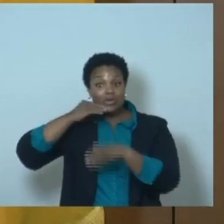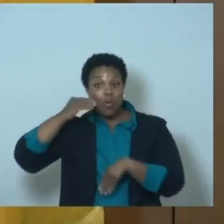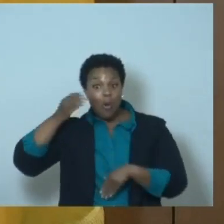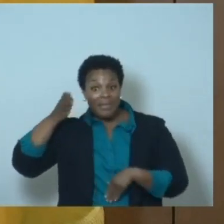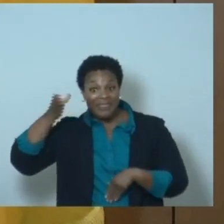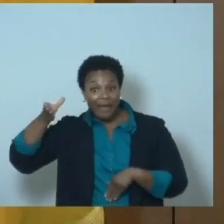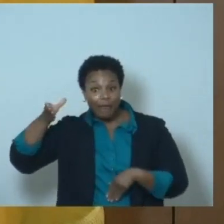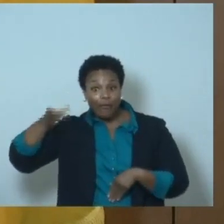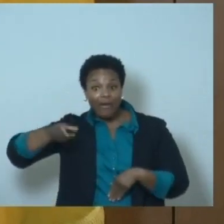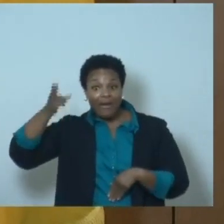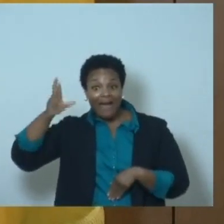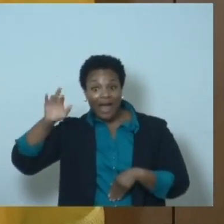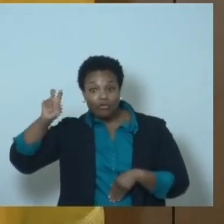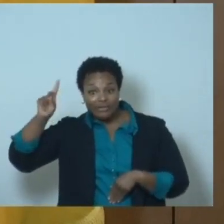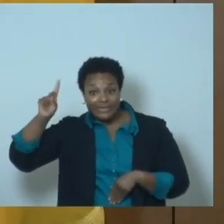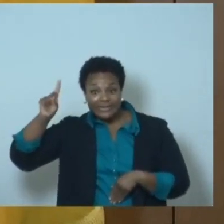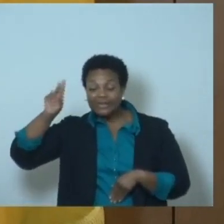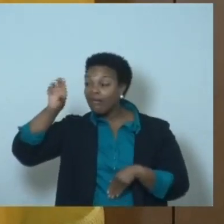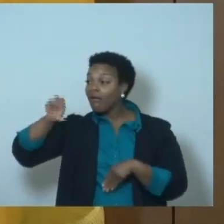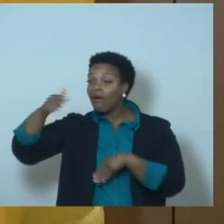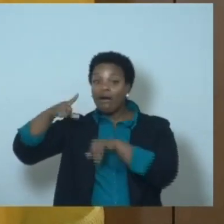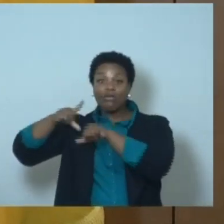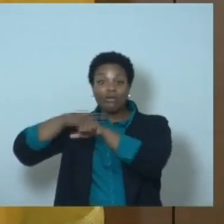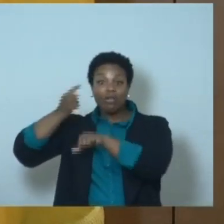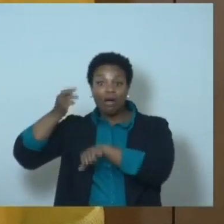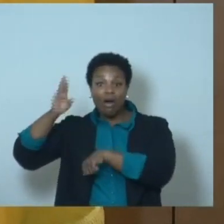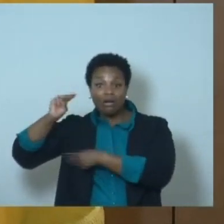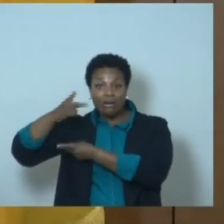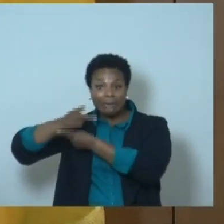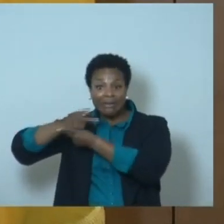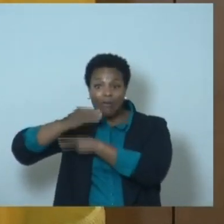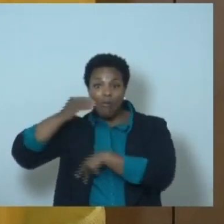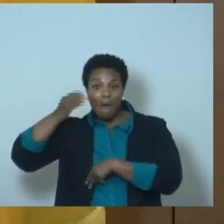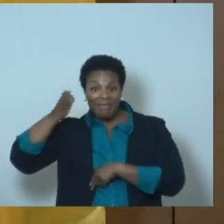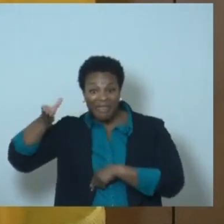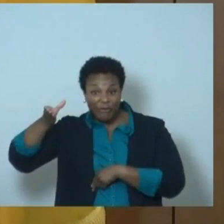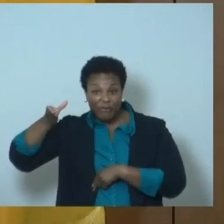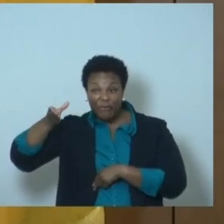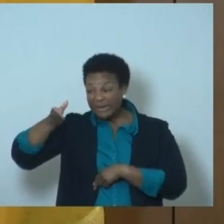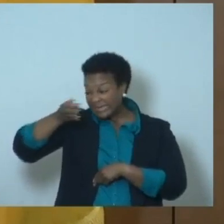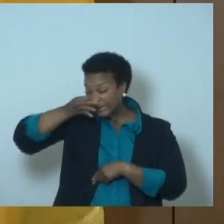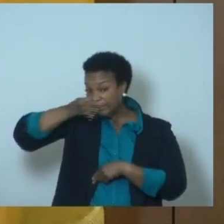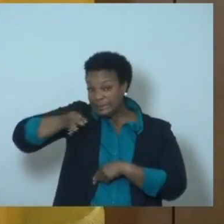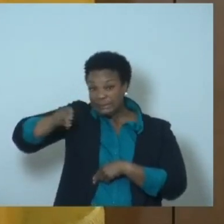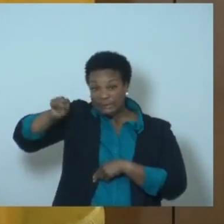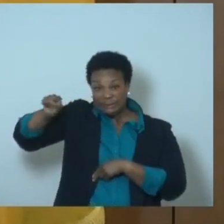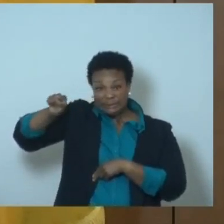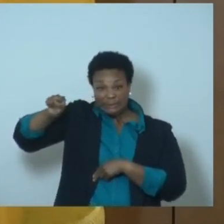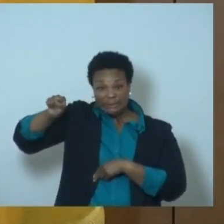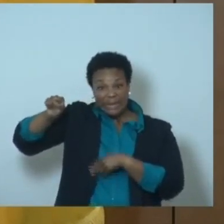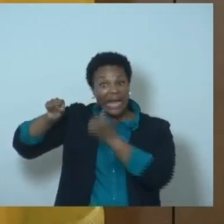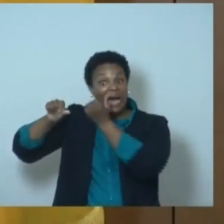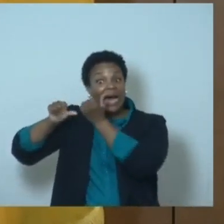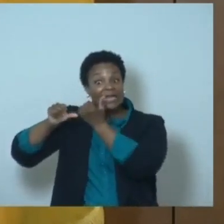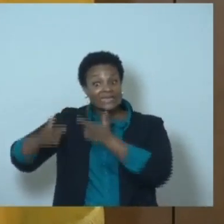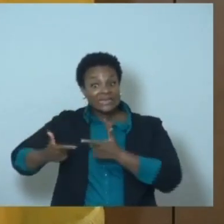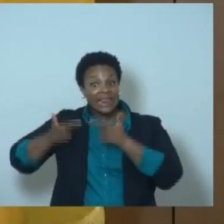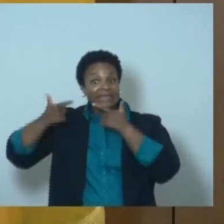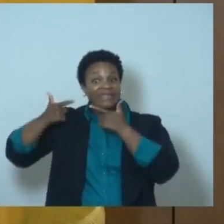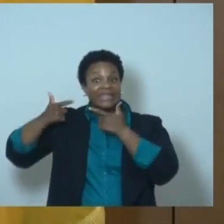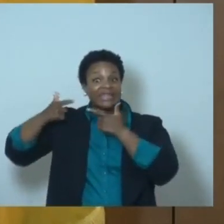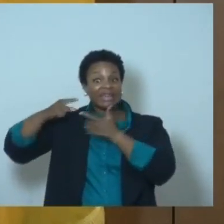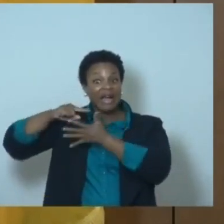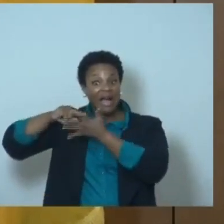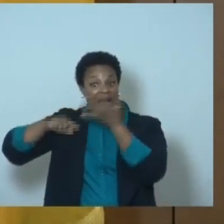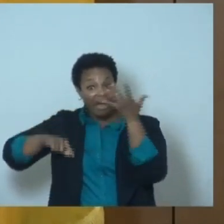got board and care homes. I'm sure we've got more than one assisted living. I have to look up the